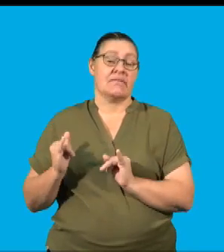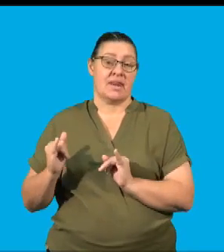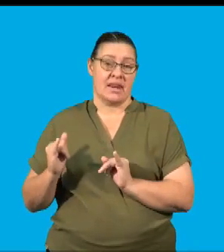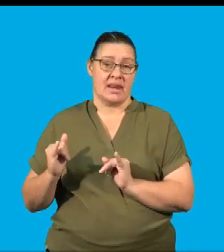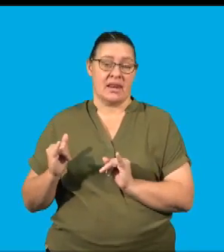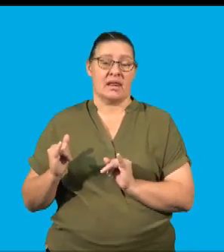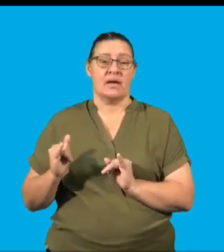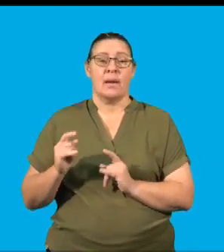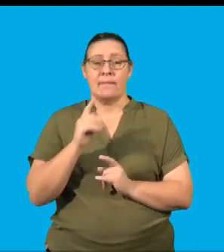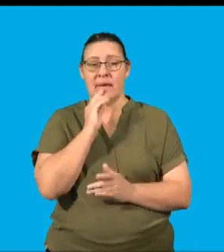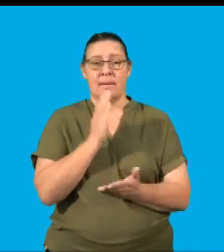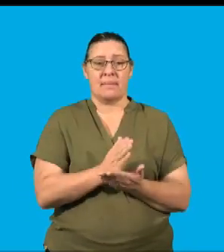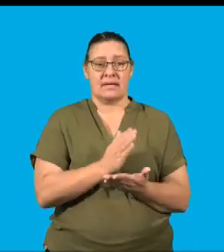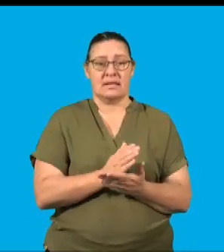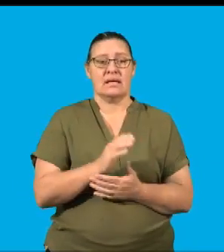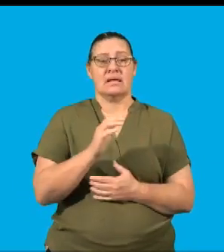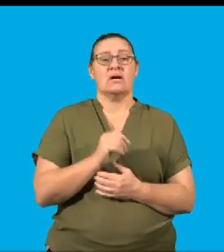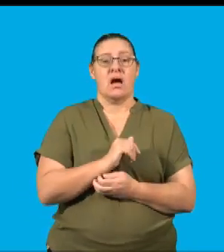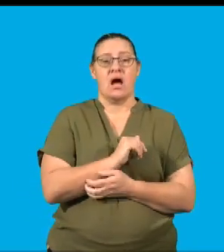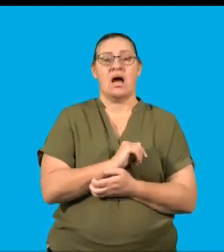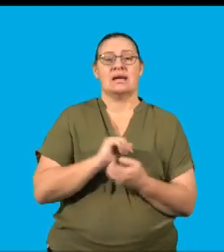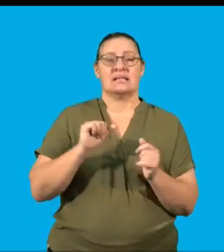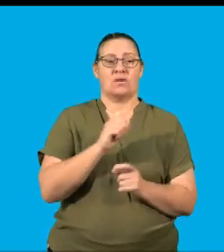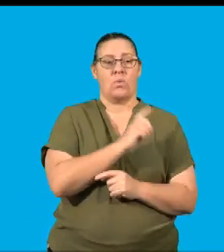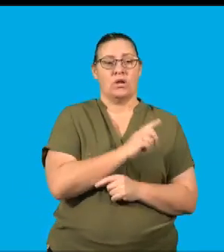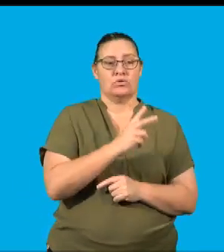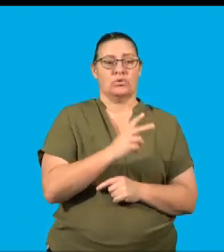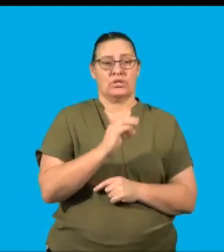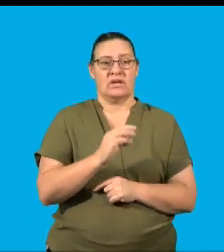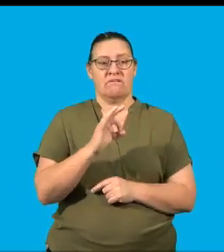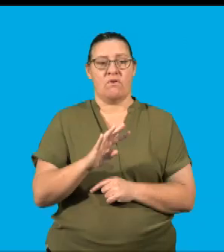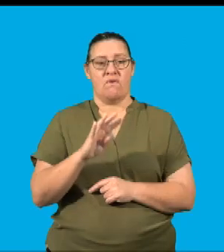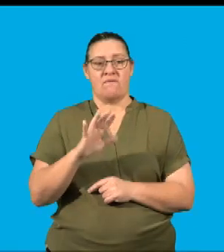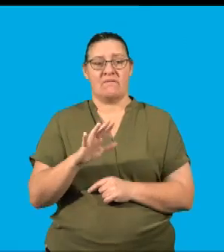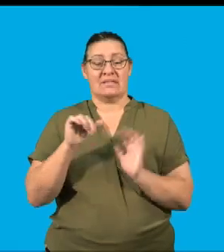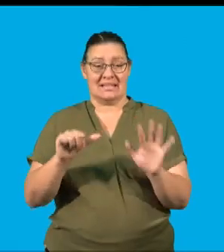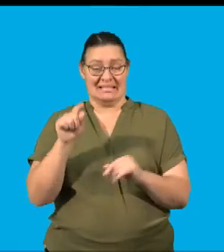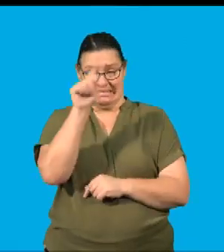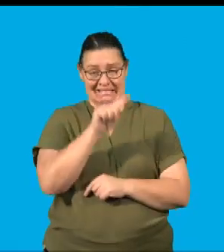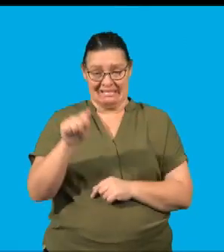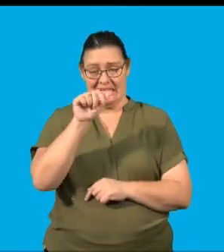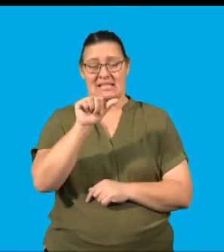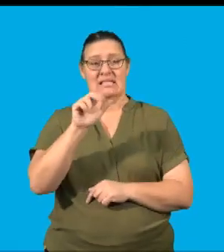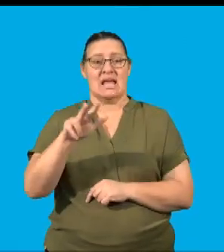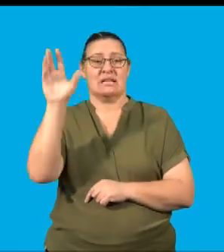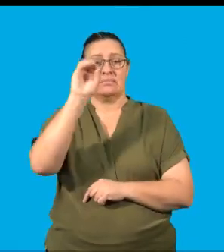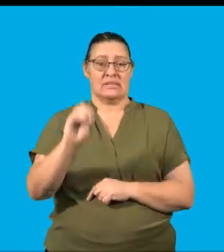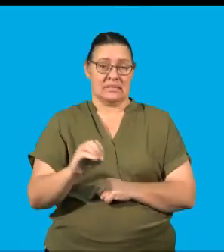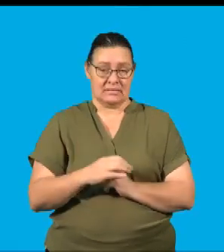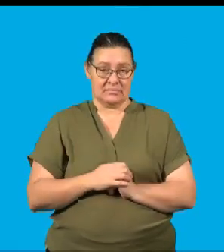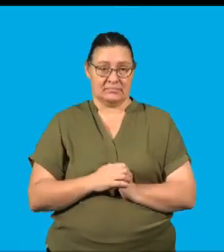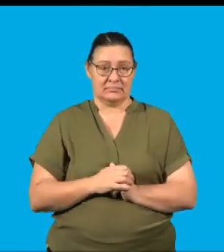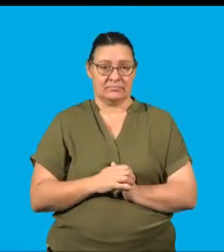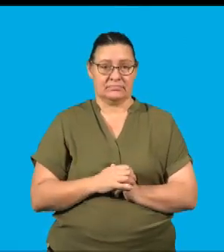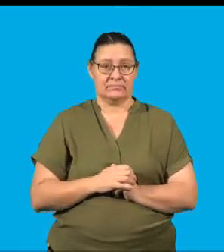10, 11. Meaning that the median is the sixth value. 1, 2, 3, 4, 5, 6. This is the middle